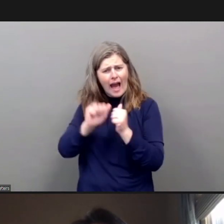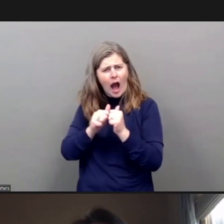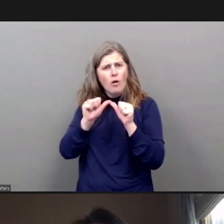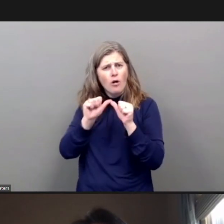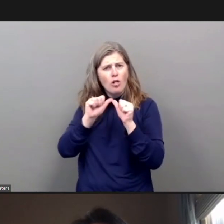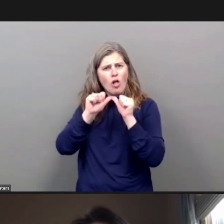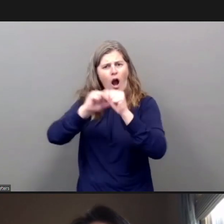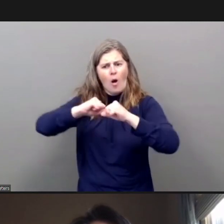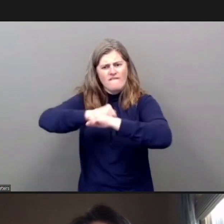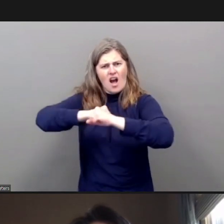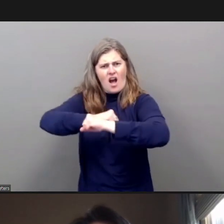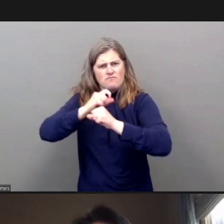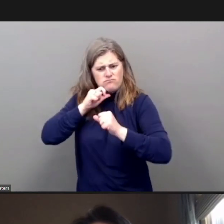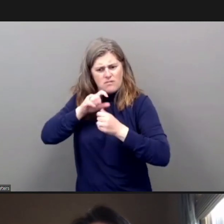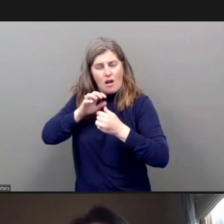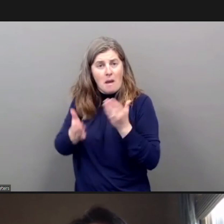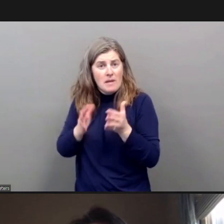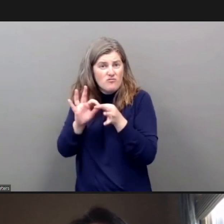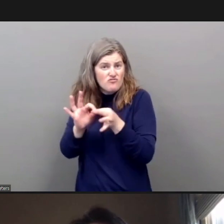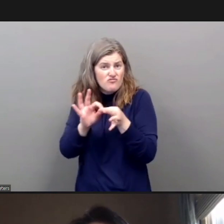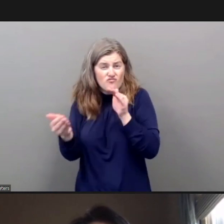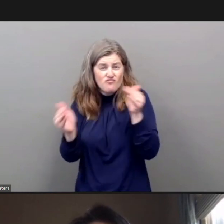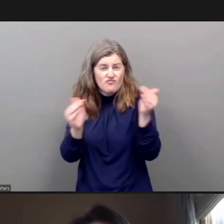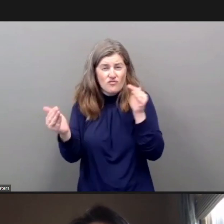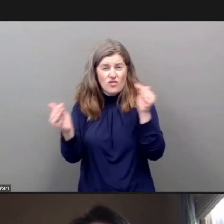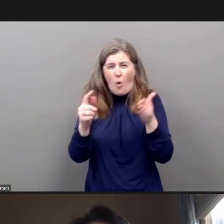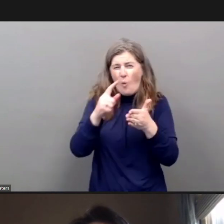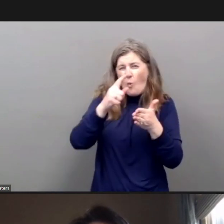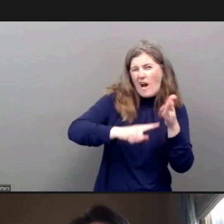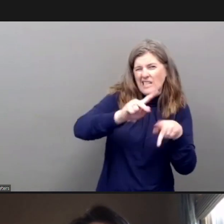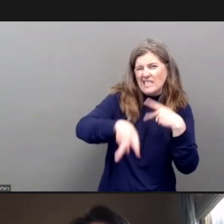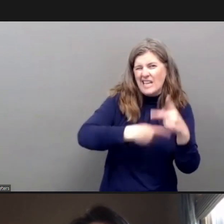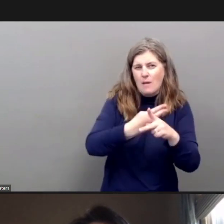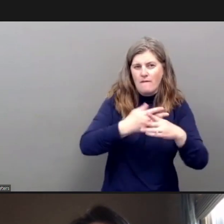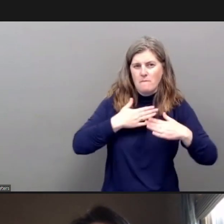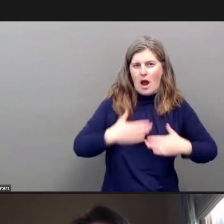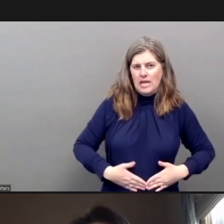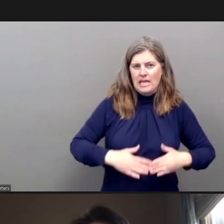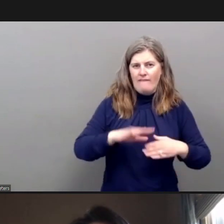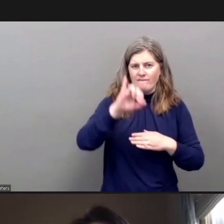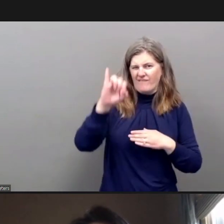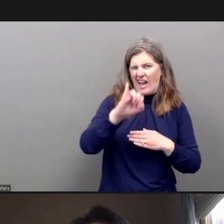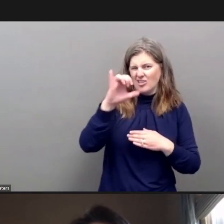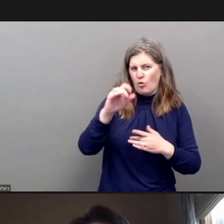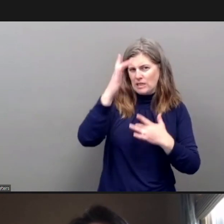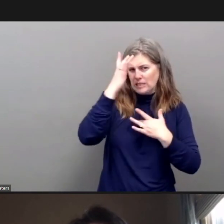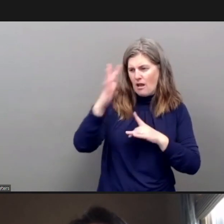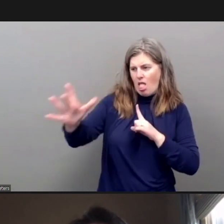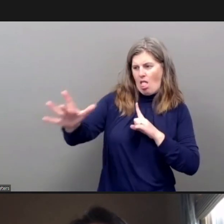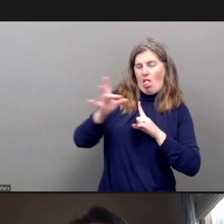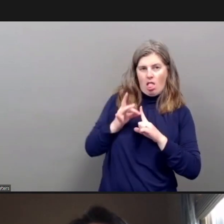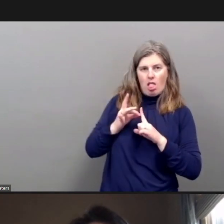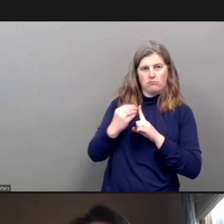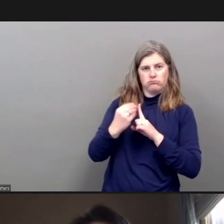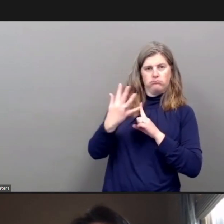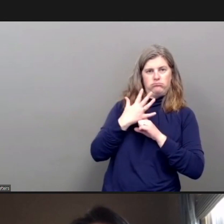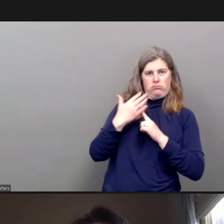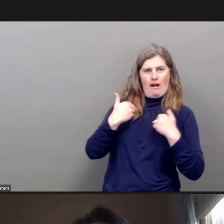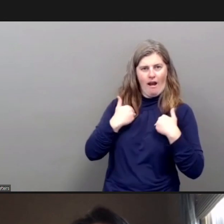that response could correlate to what sort of infection or disease did you